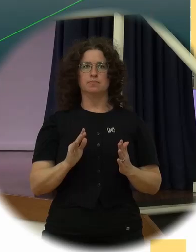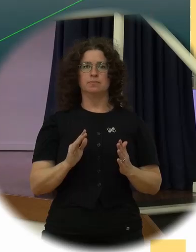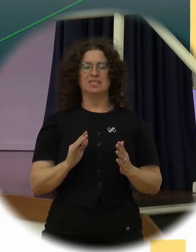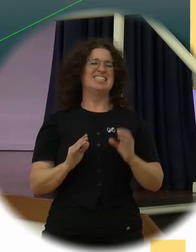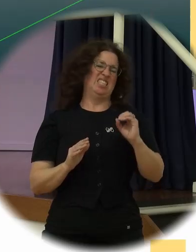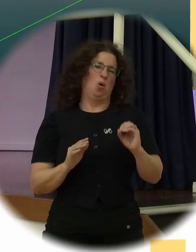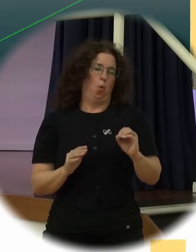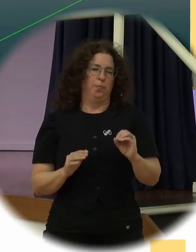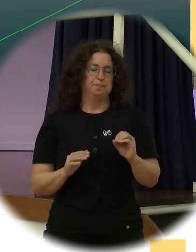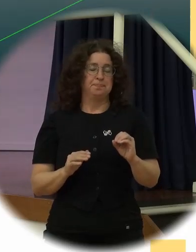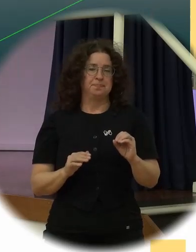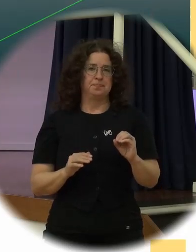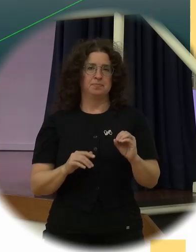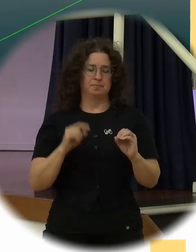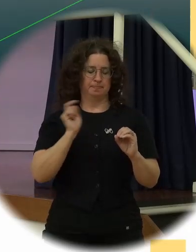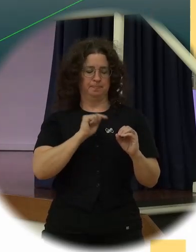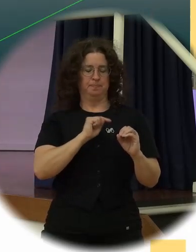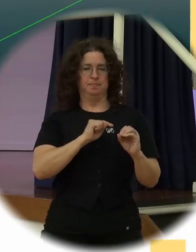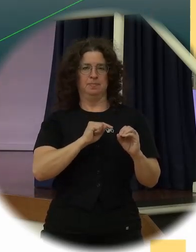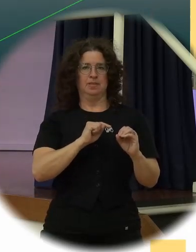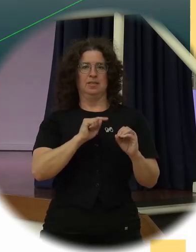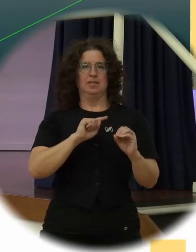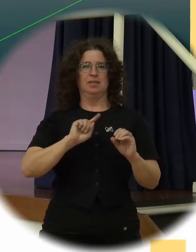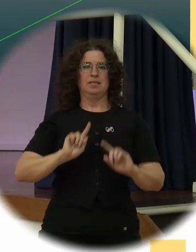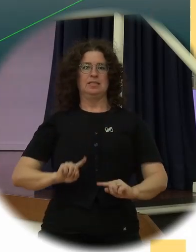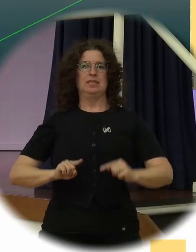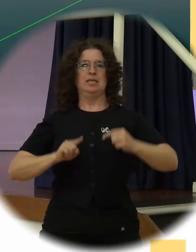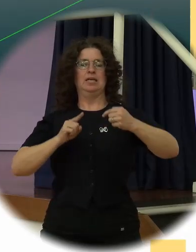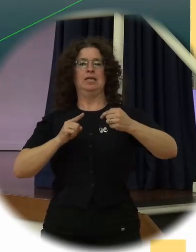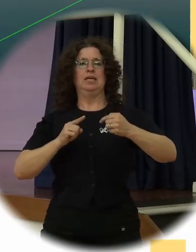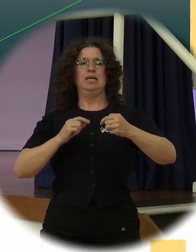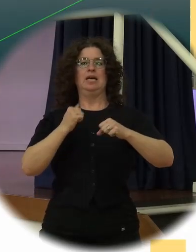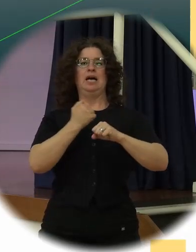Zero, it was one of the famous anti-gravity racing games